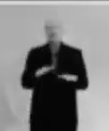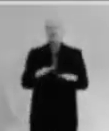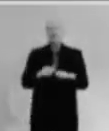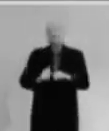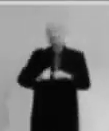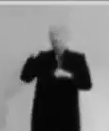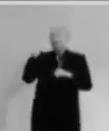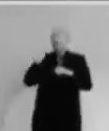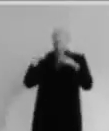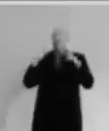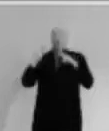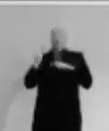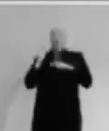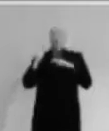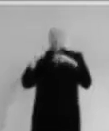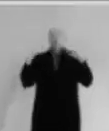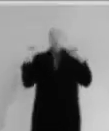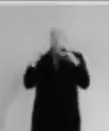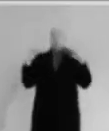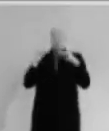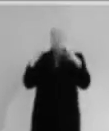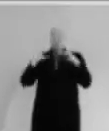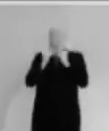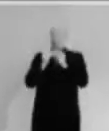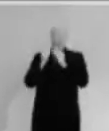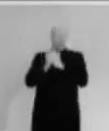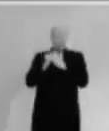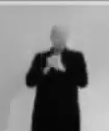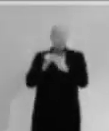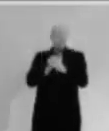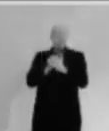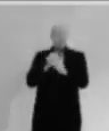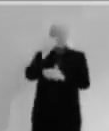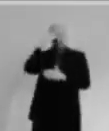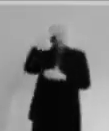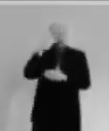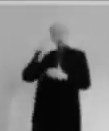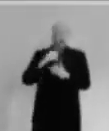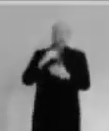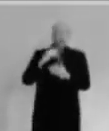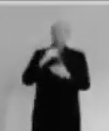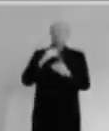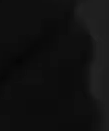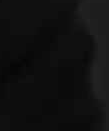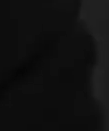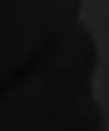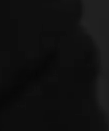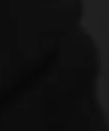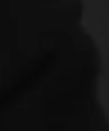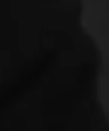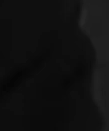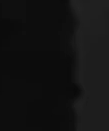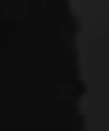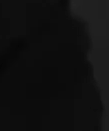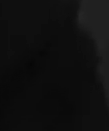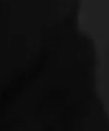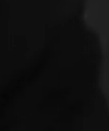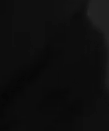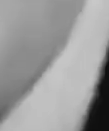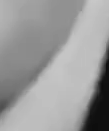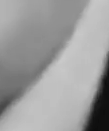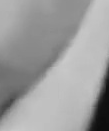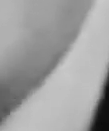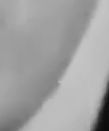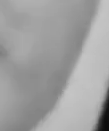just about everything had gone wrong, the government sketched out a vision of the post-war New